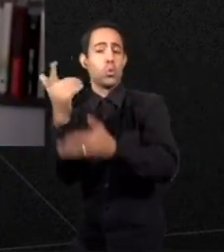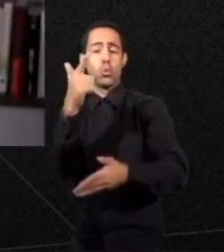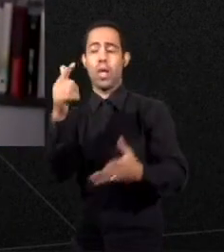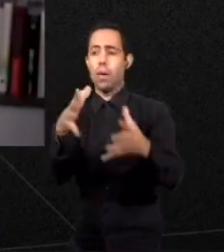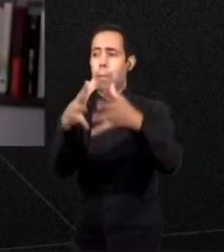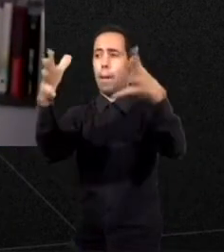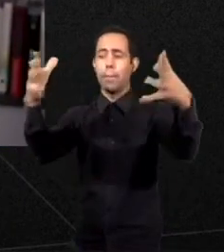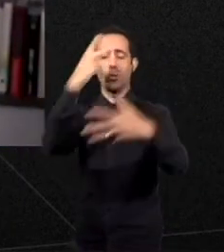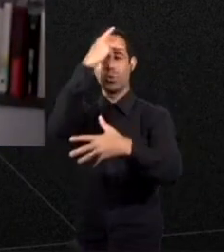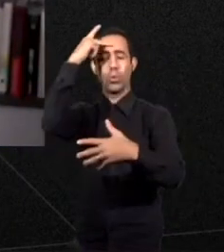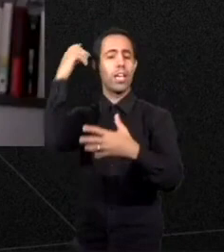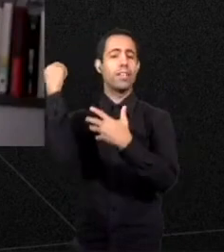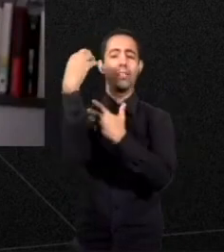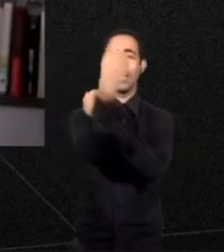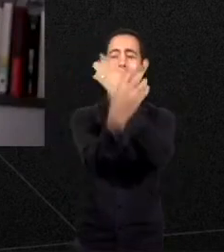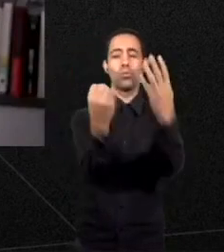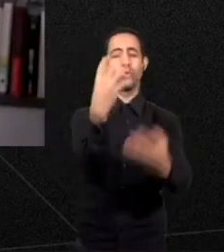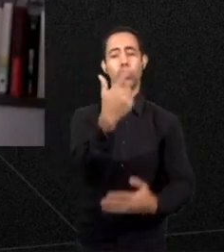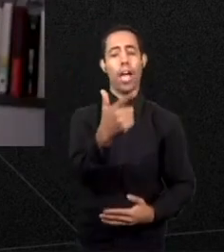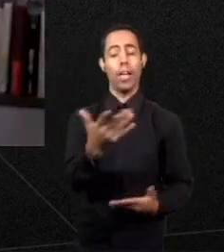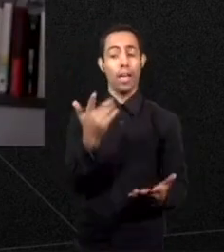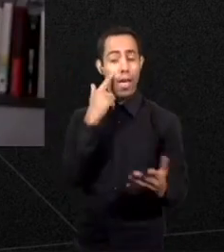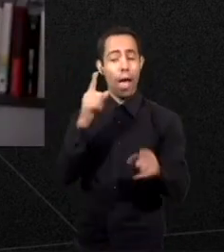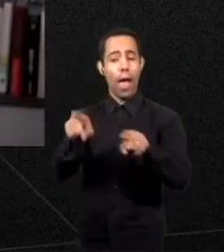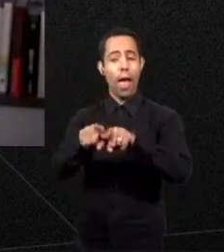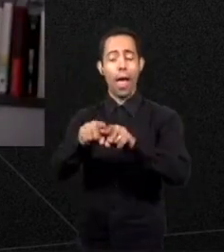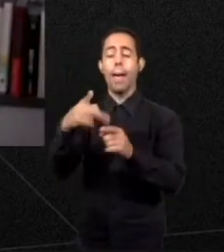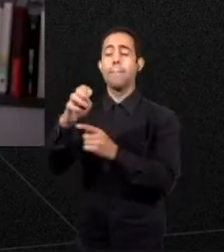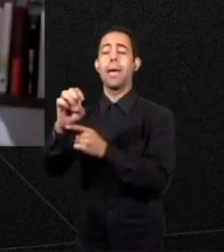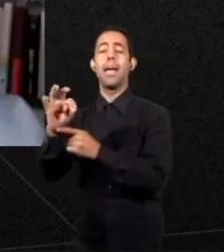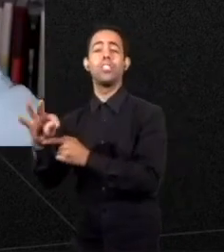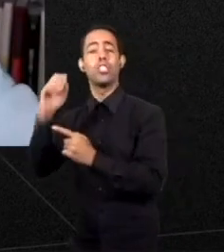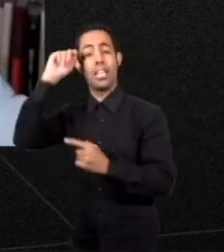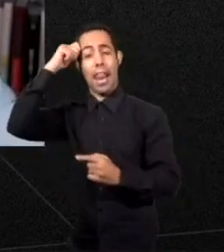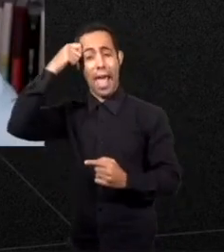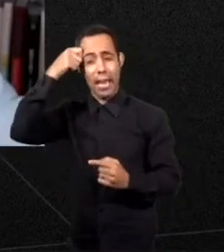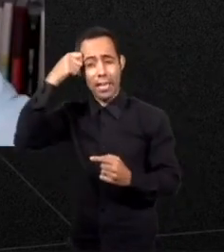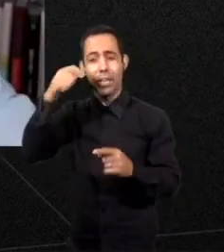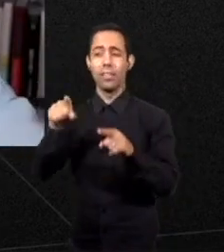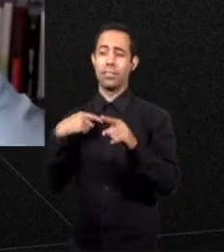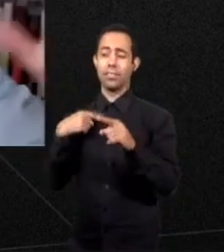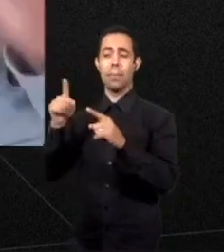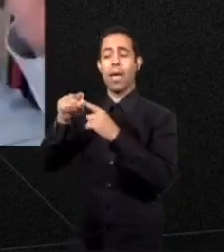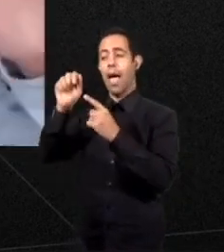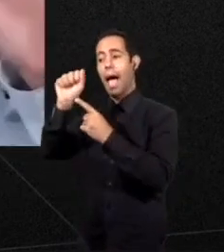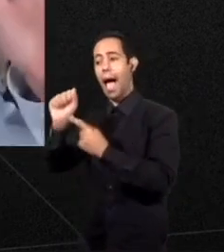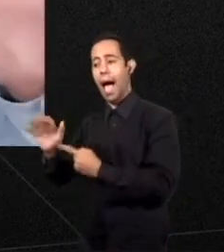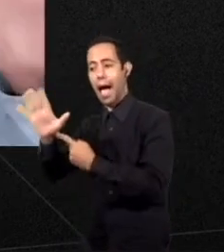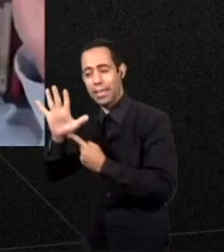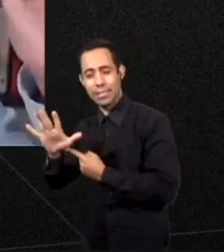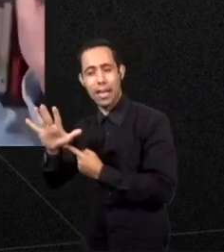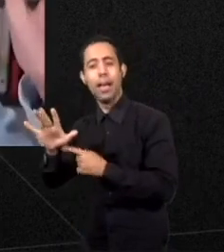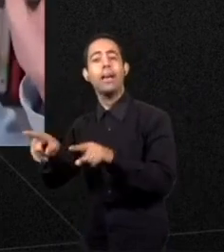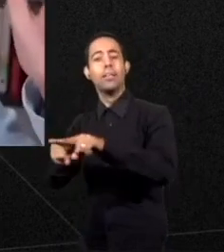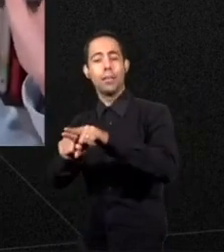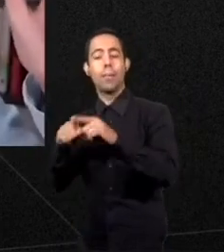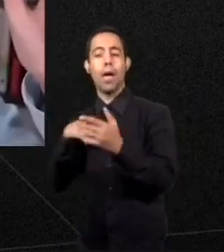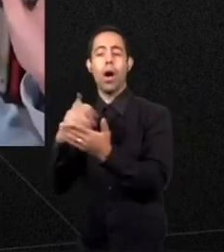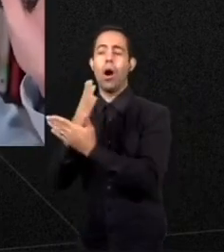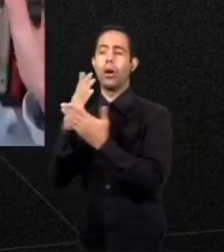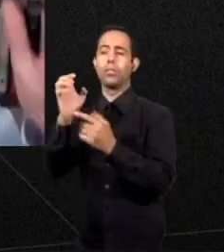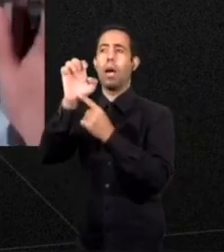the Black Death spread from East Asia to Western Europe within 10 years or